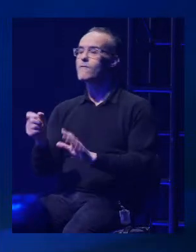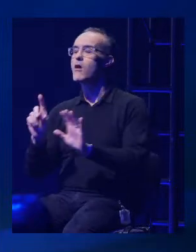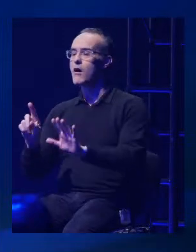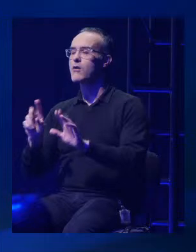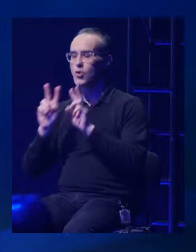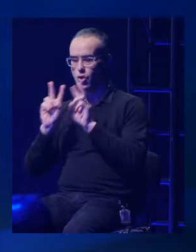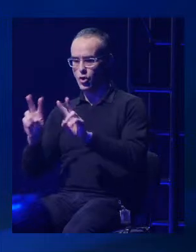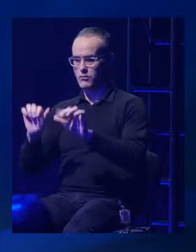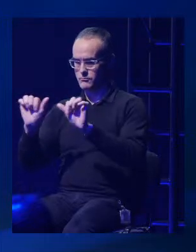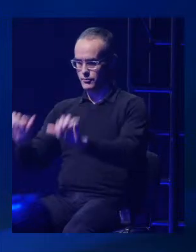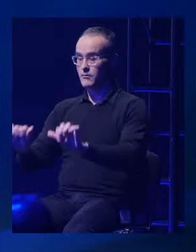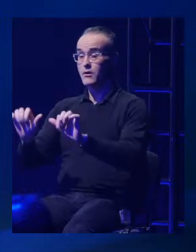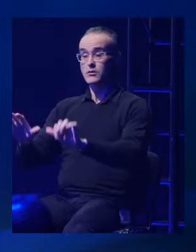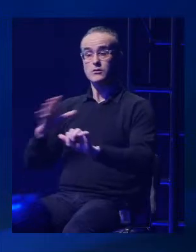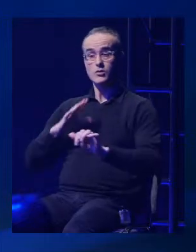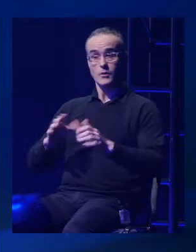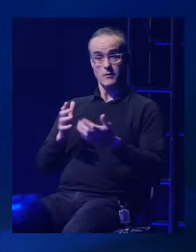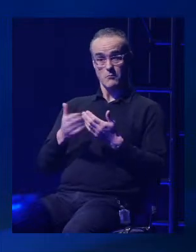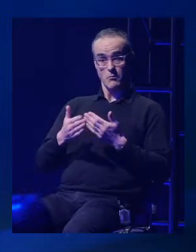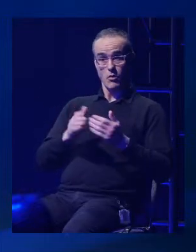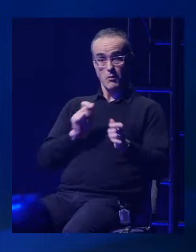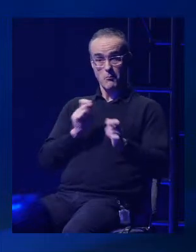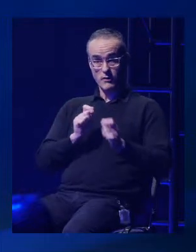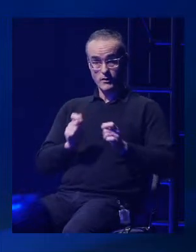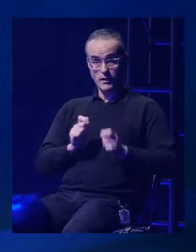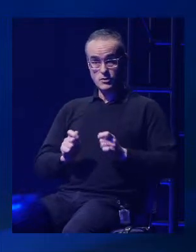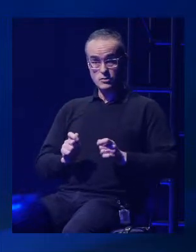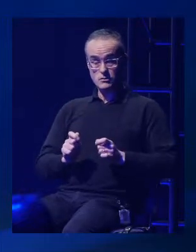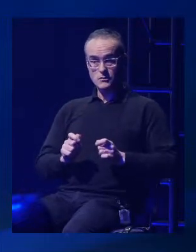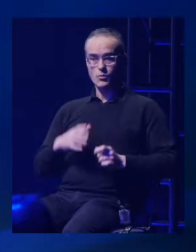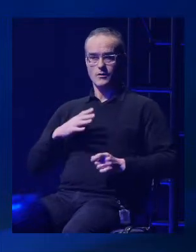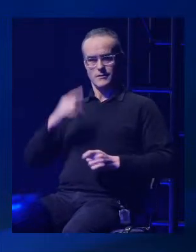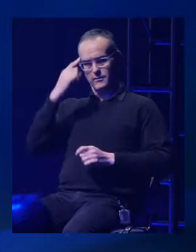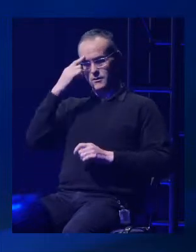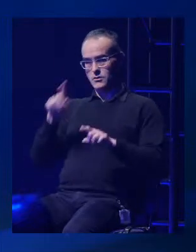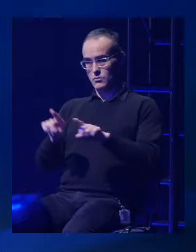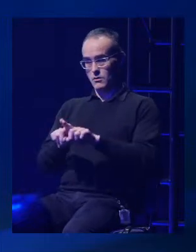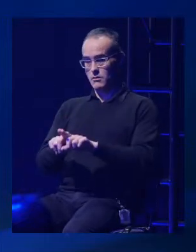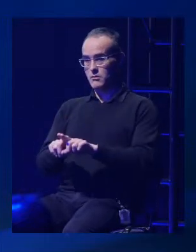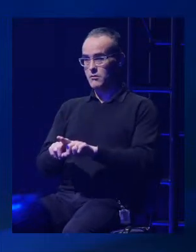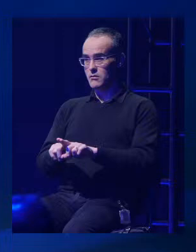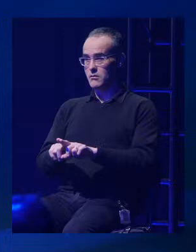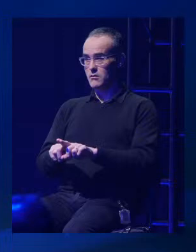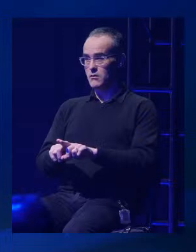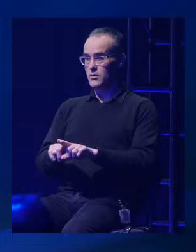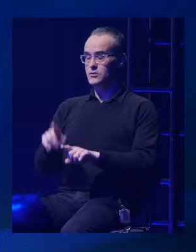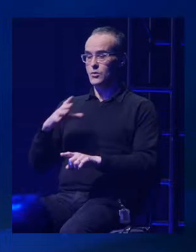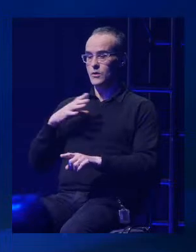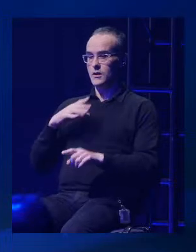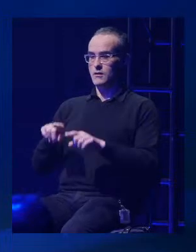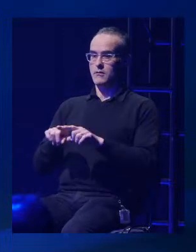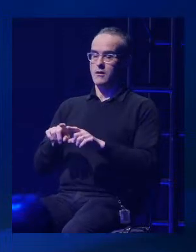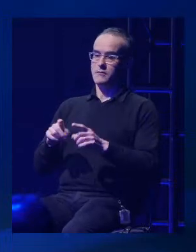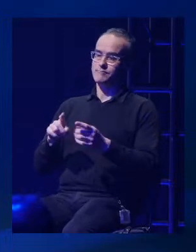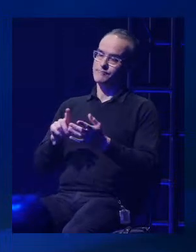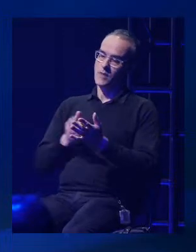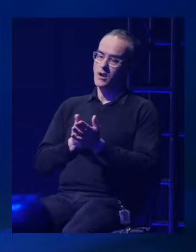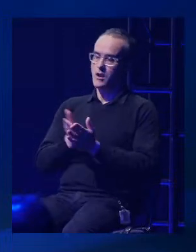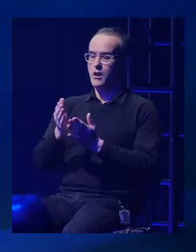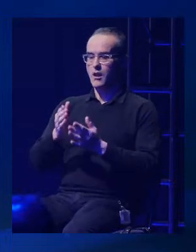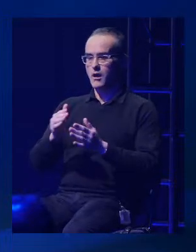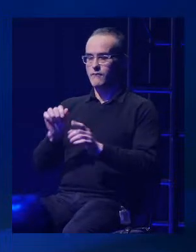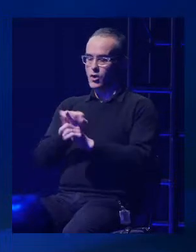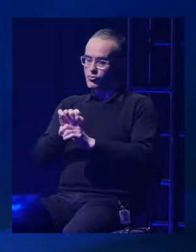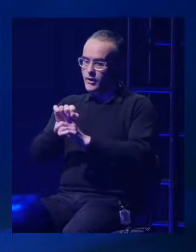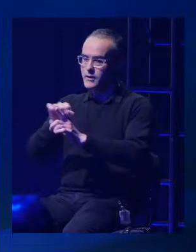to make more modifications? Is that going to be a consideration too? So we need to also have tools like Live Grade or Live Looks, which